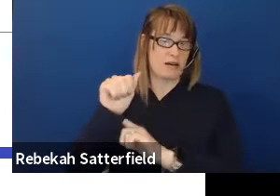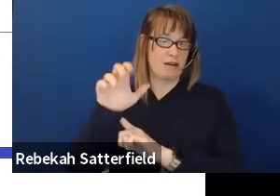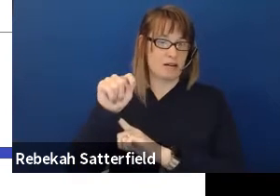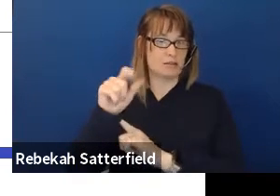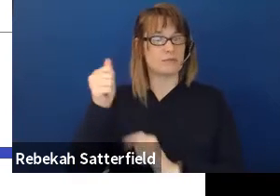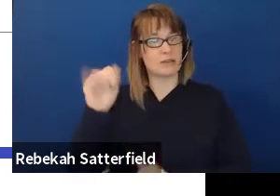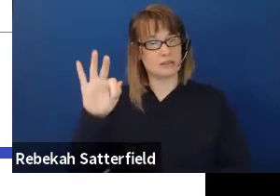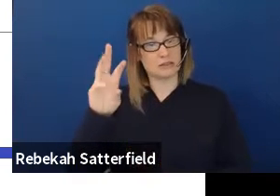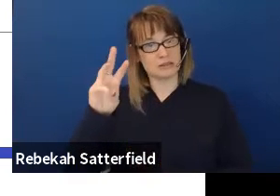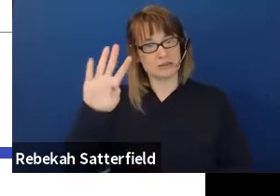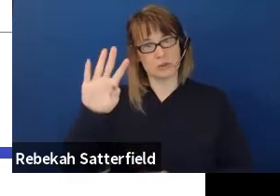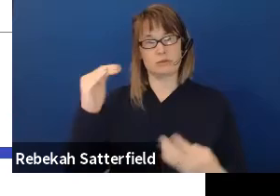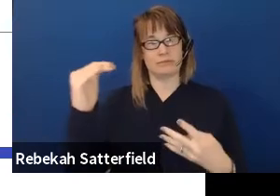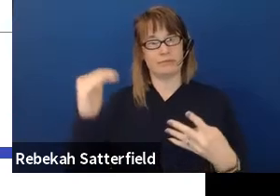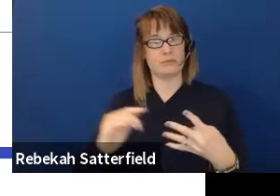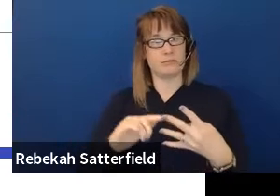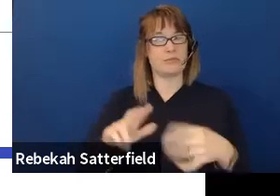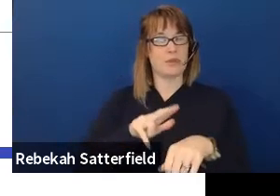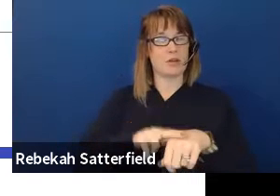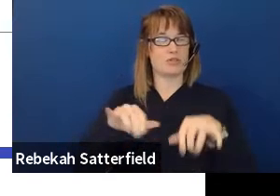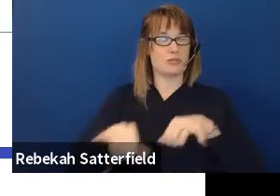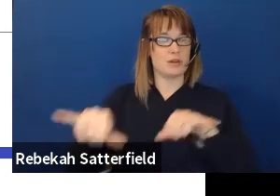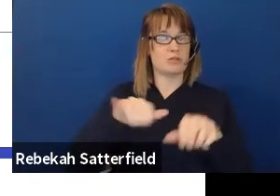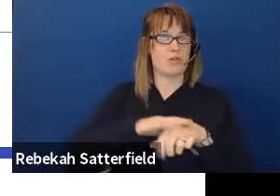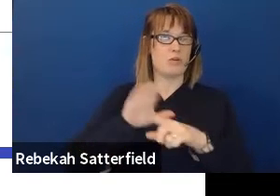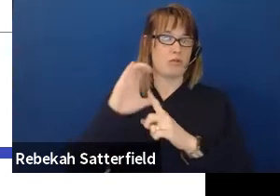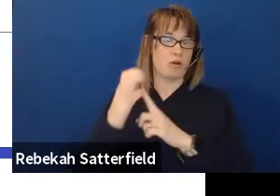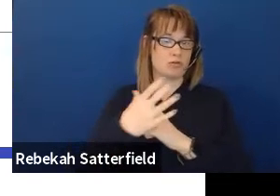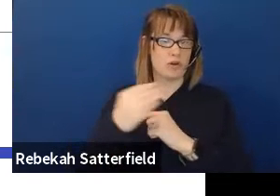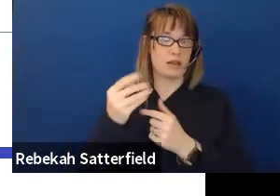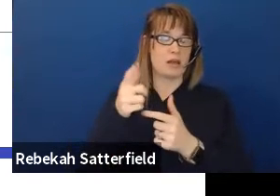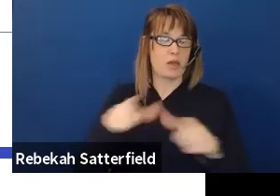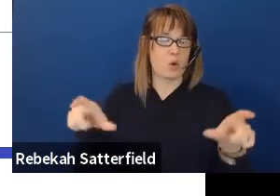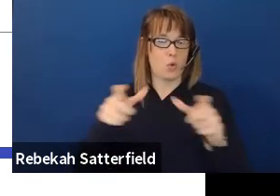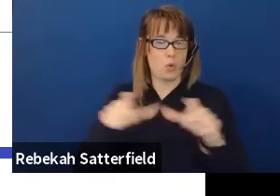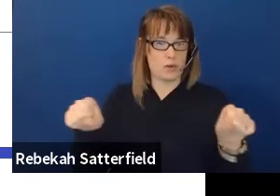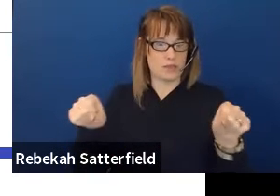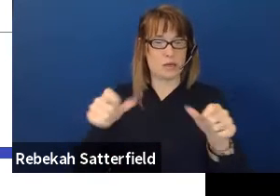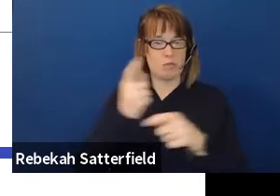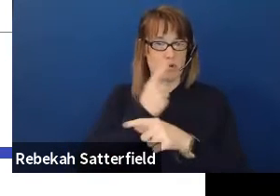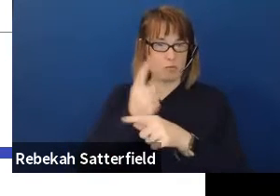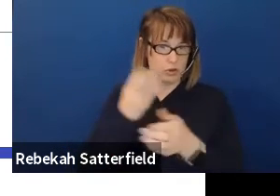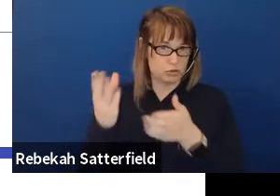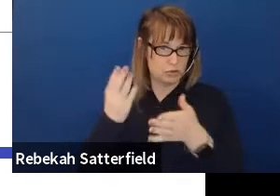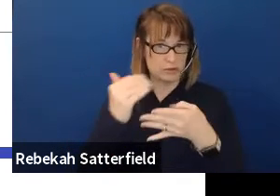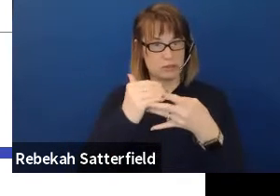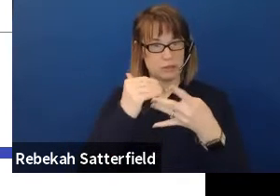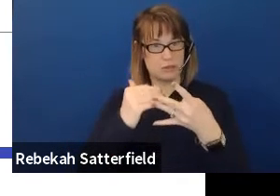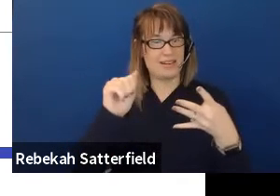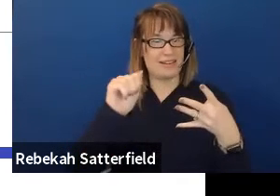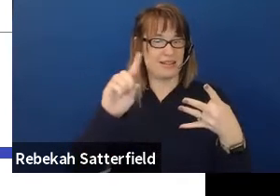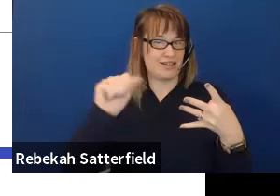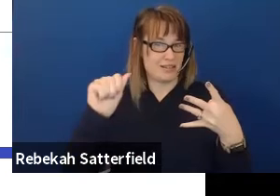National Standards on Culturally and Linguistically Appropriate Services, Americans with Disabilities